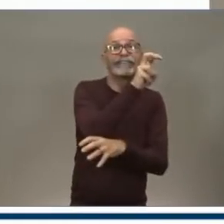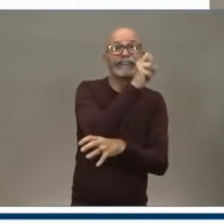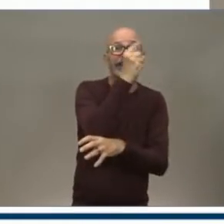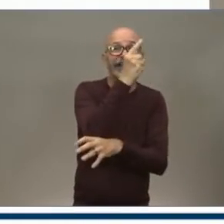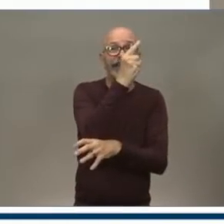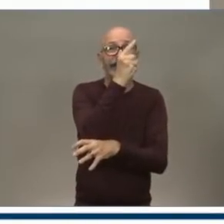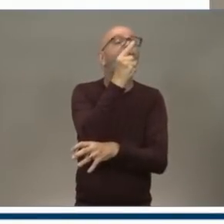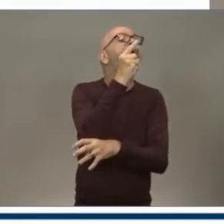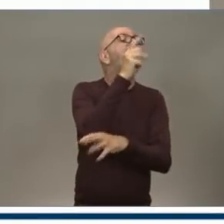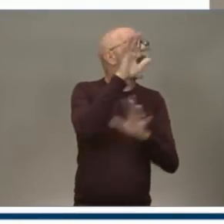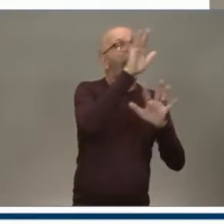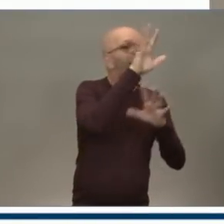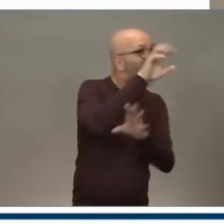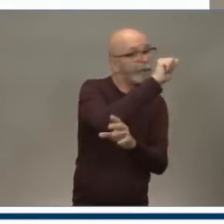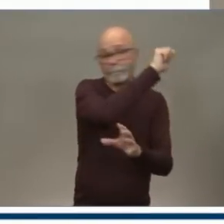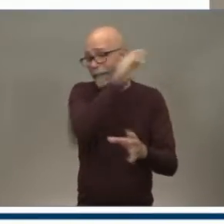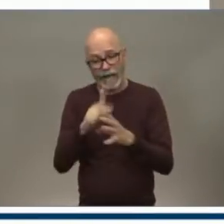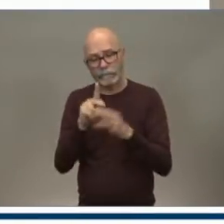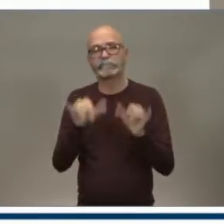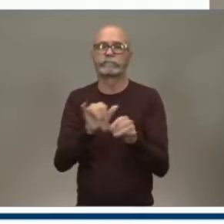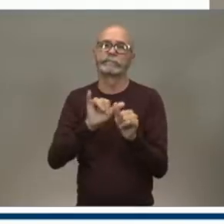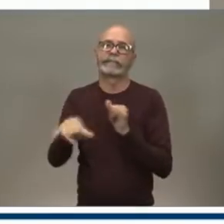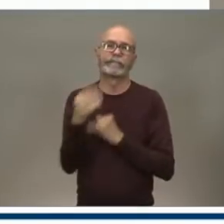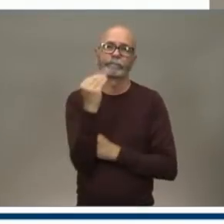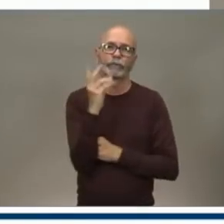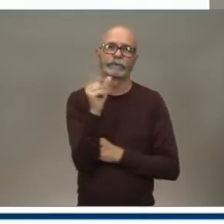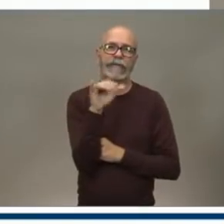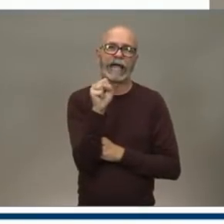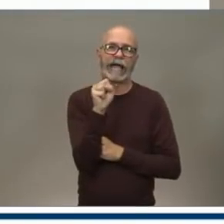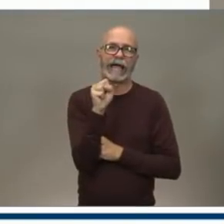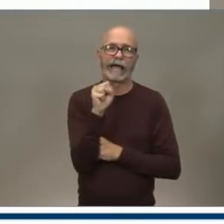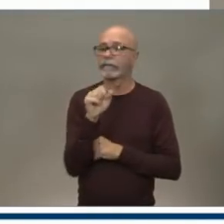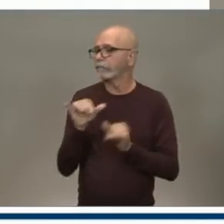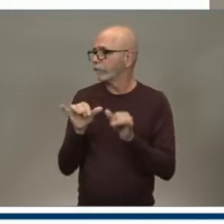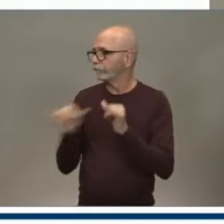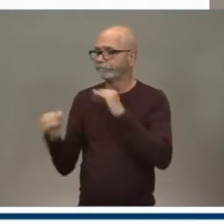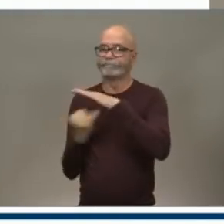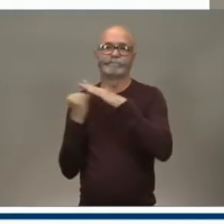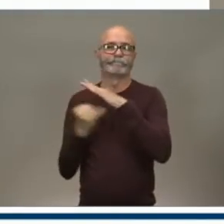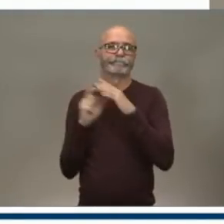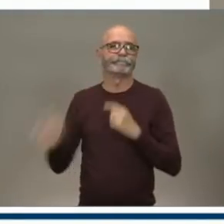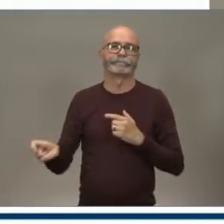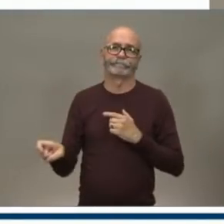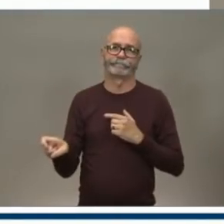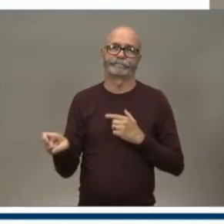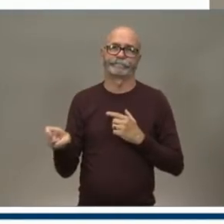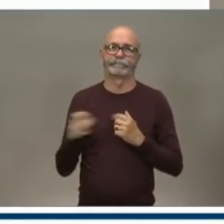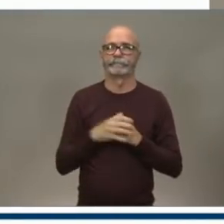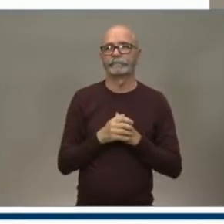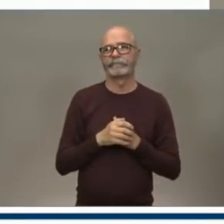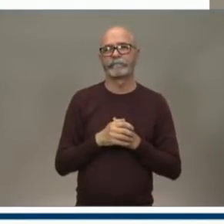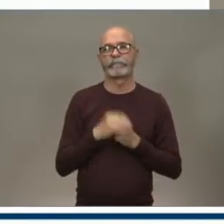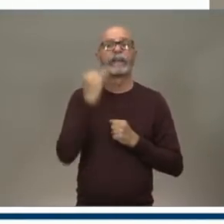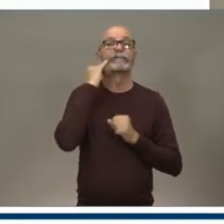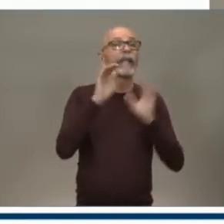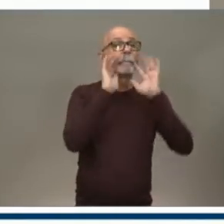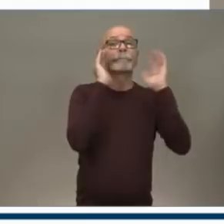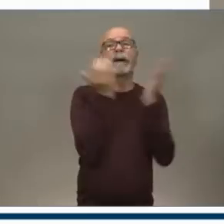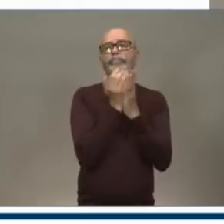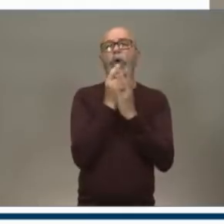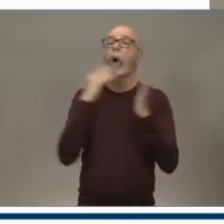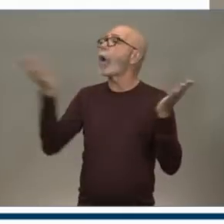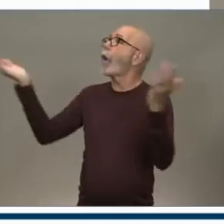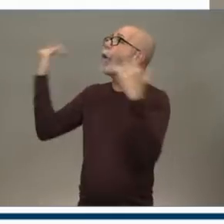that self-isolation. Likewise, don't invite people from outside of the bubble to be guests